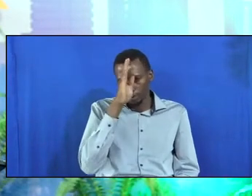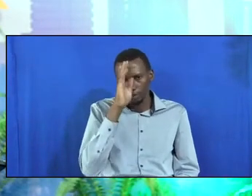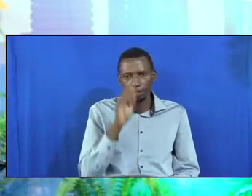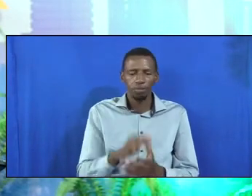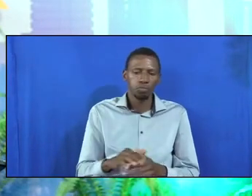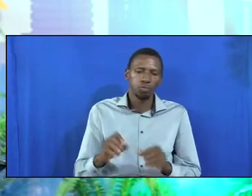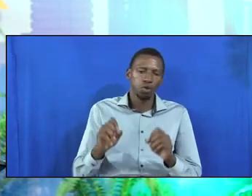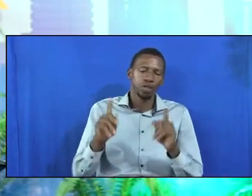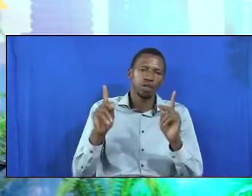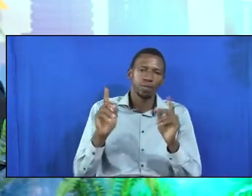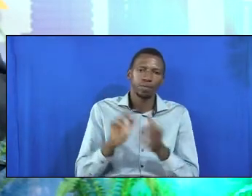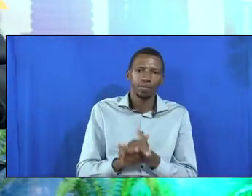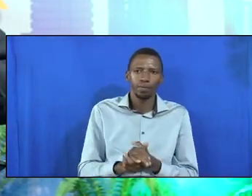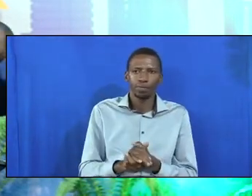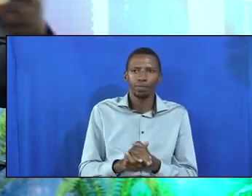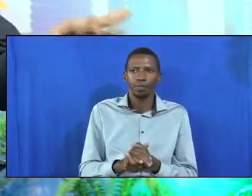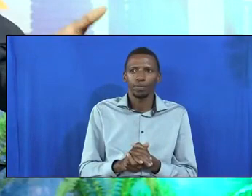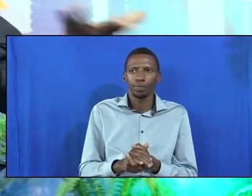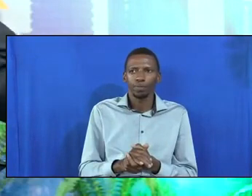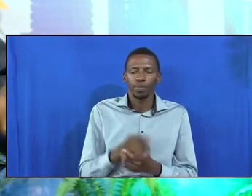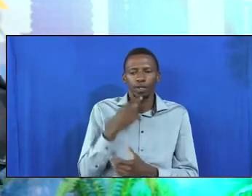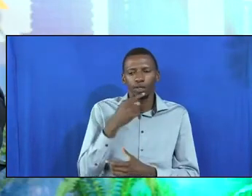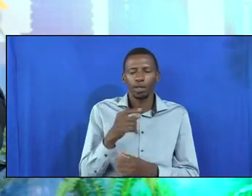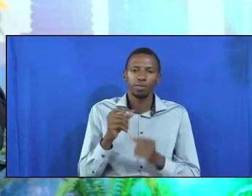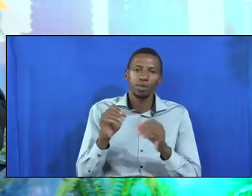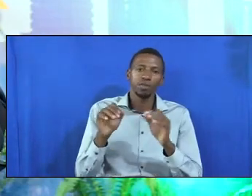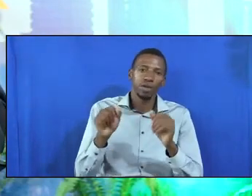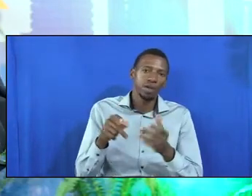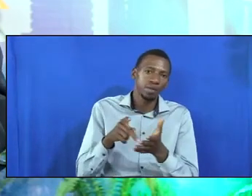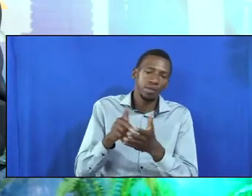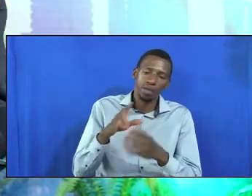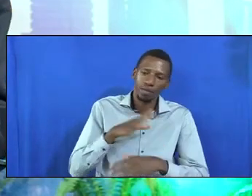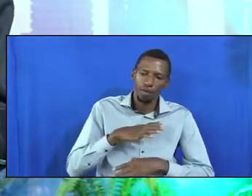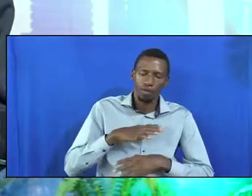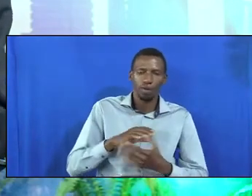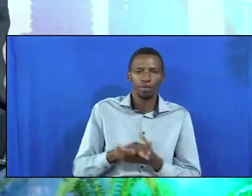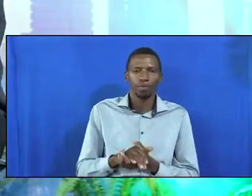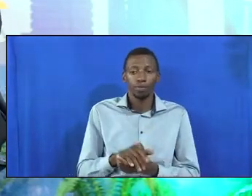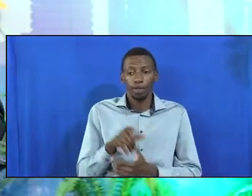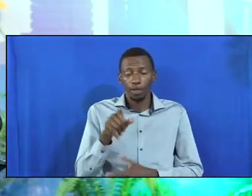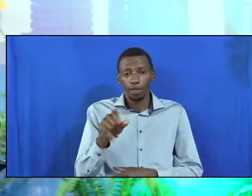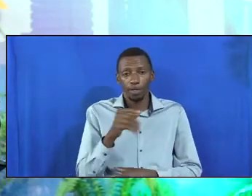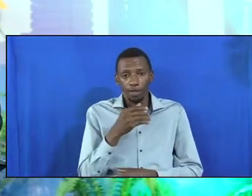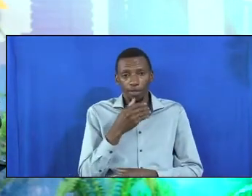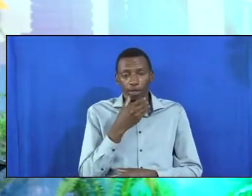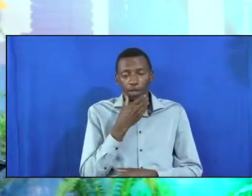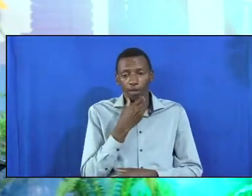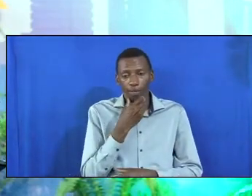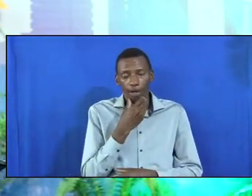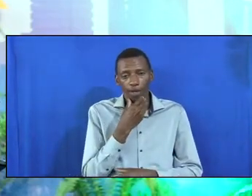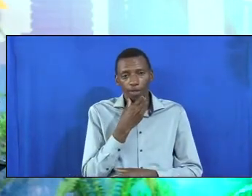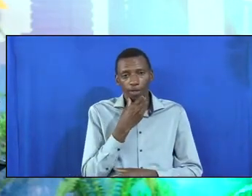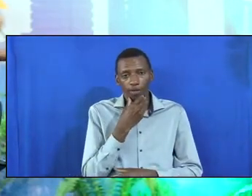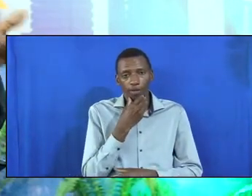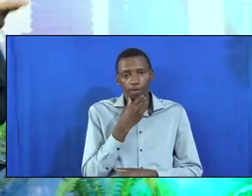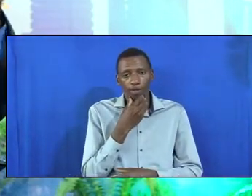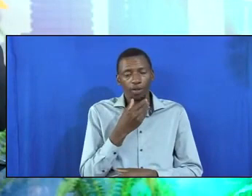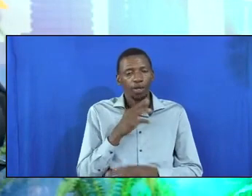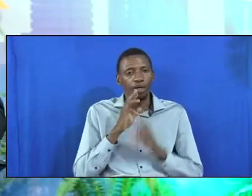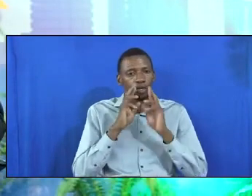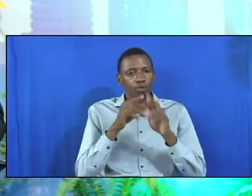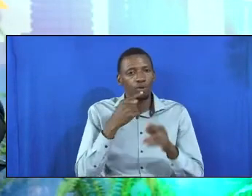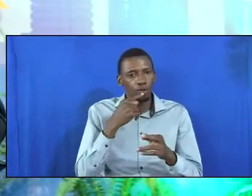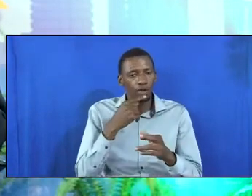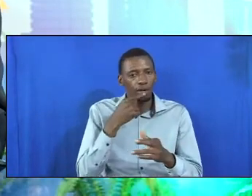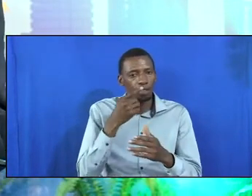anyway, he did it to him. He said, anyway, let him pay what he can. That man now responded and he told him, no, you